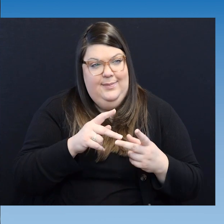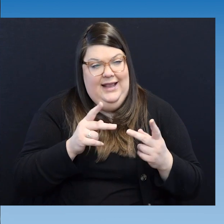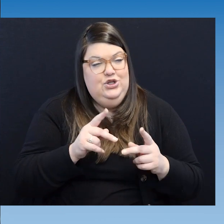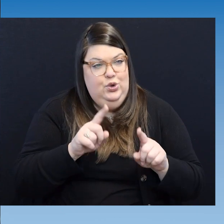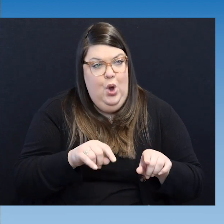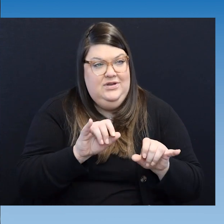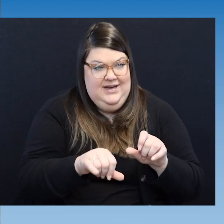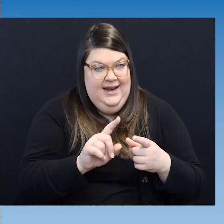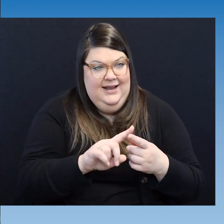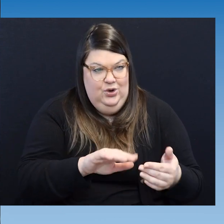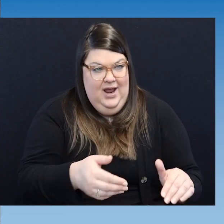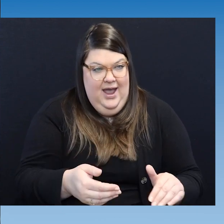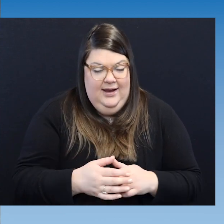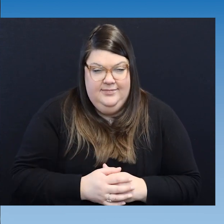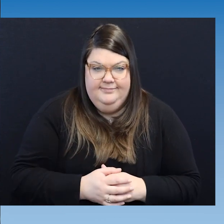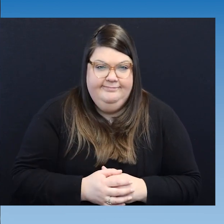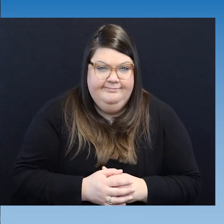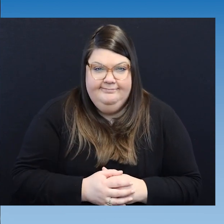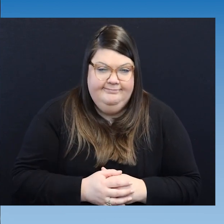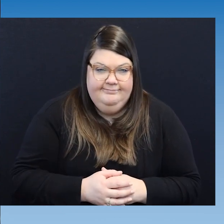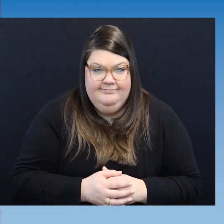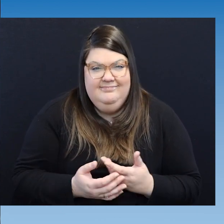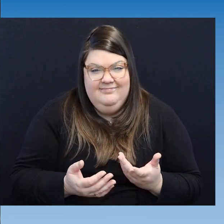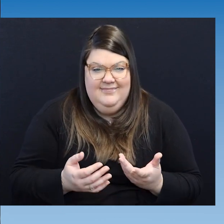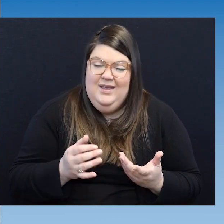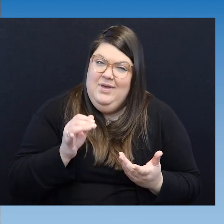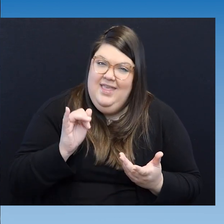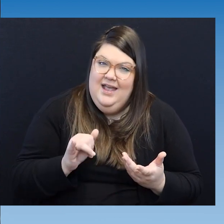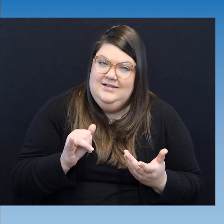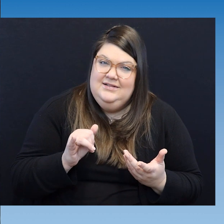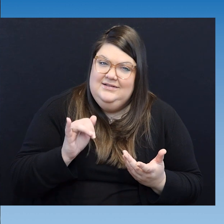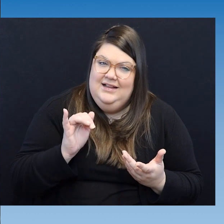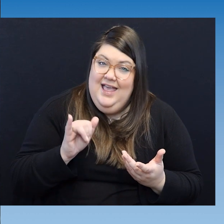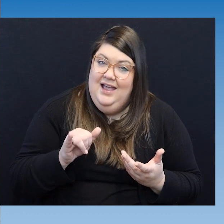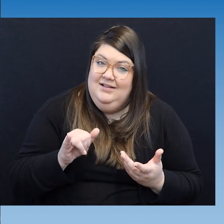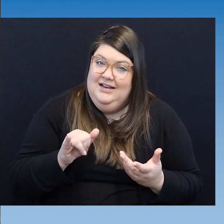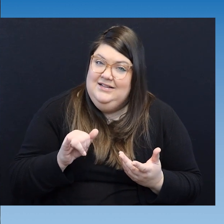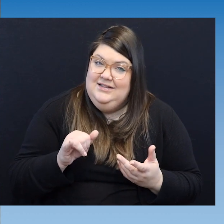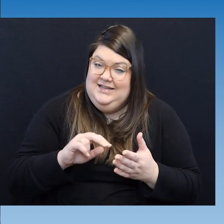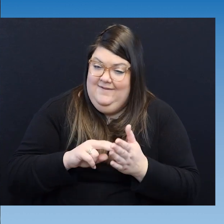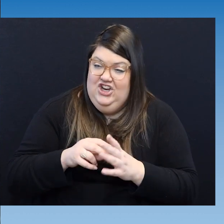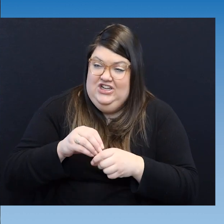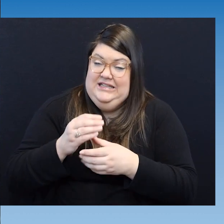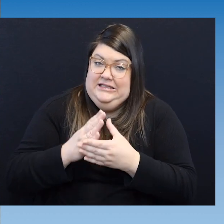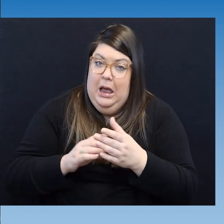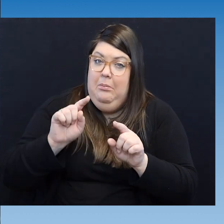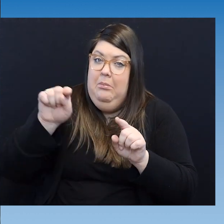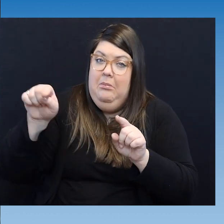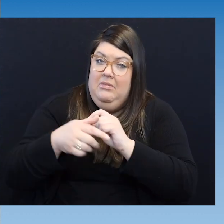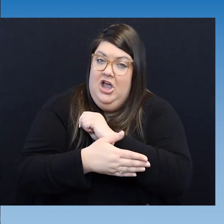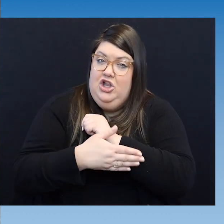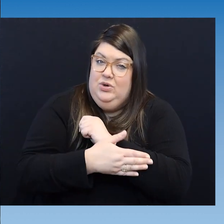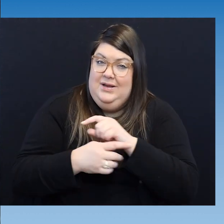you die. And because that's it is that in some countries. But in this country, that's not what